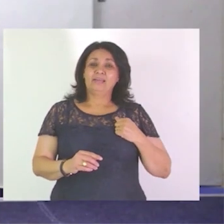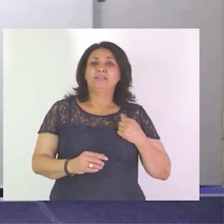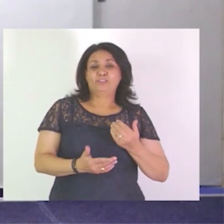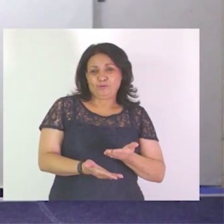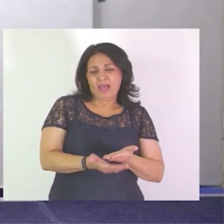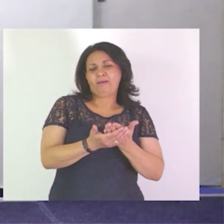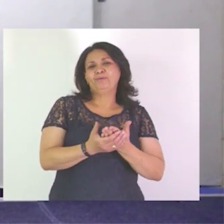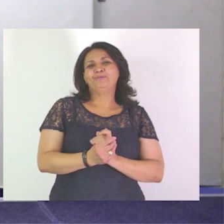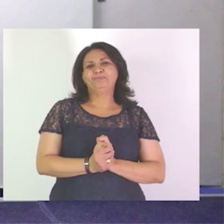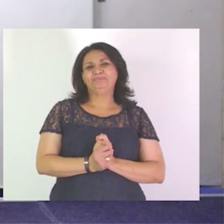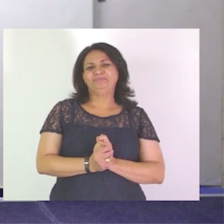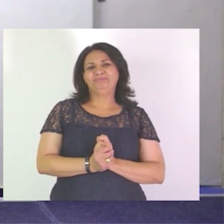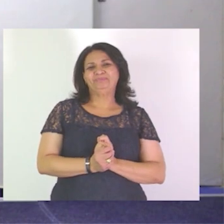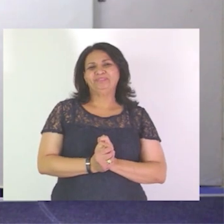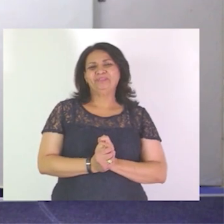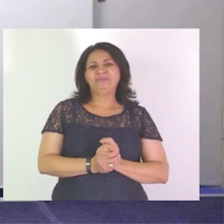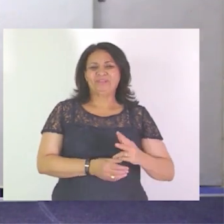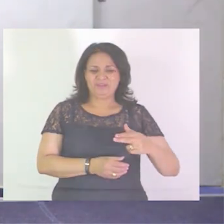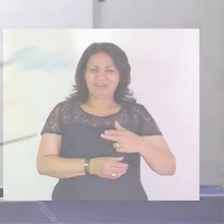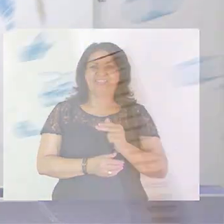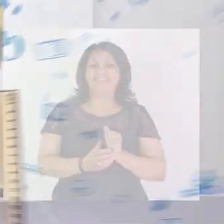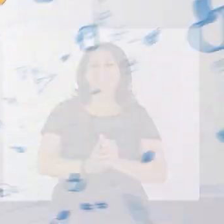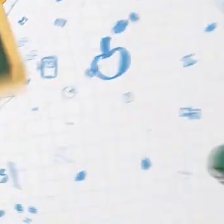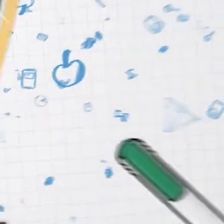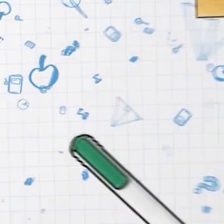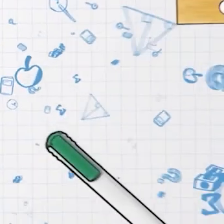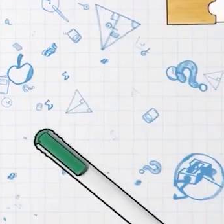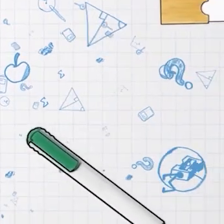they can help you with your cutting out as well.